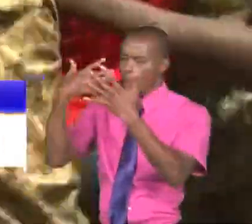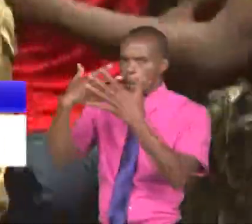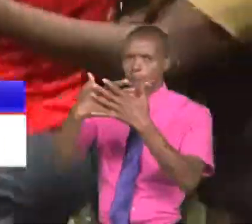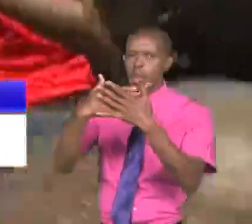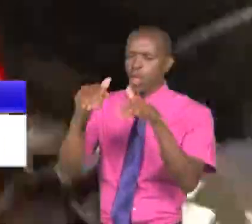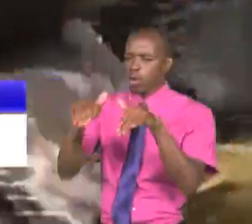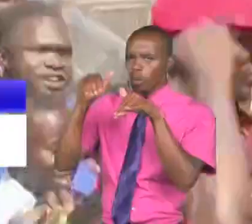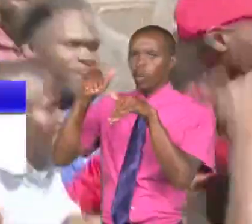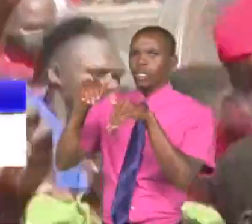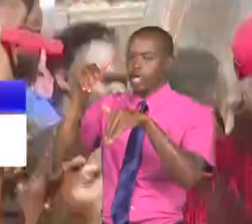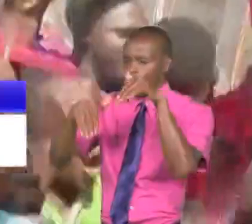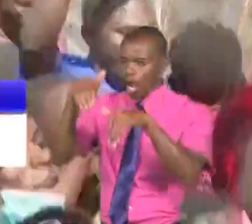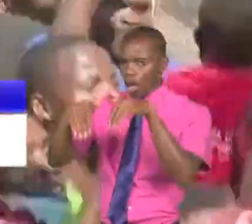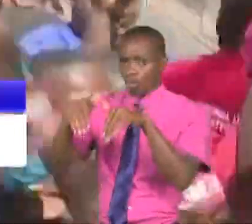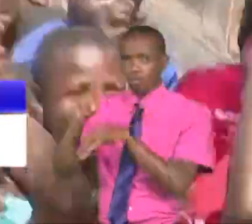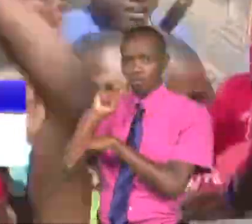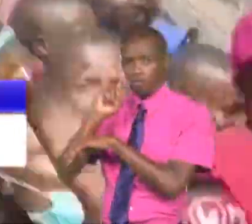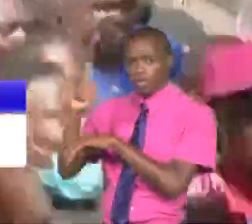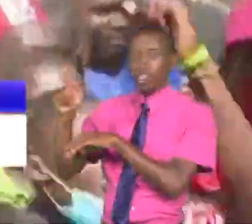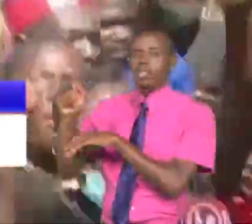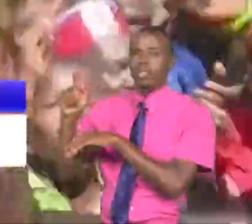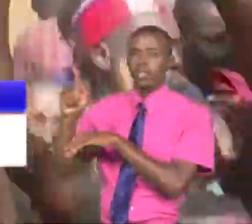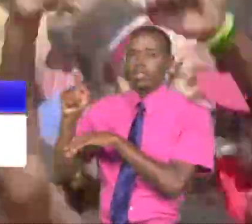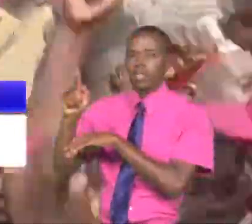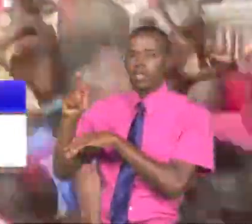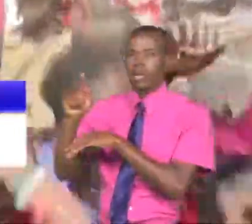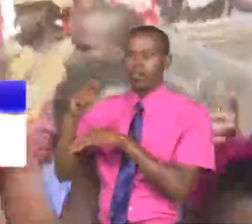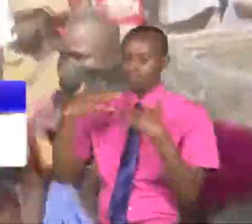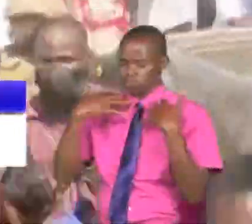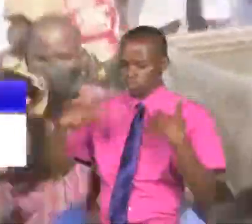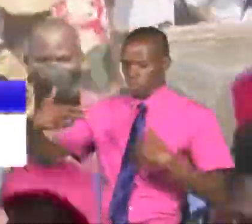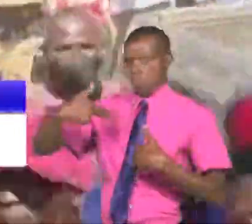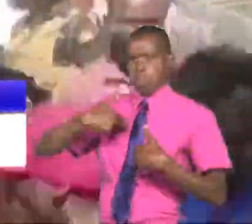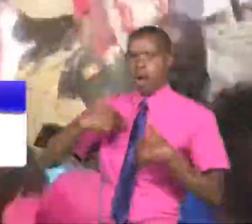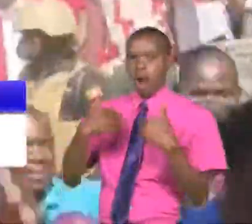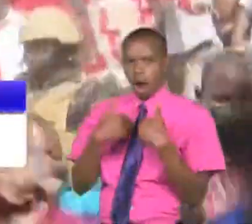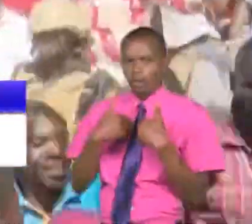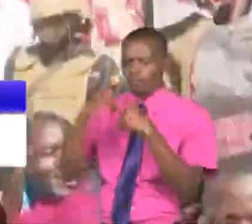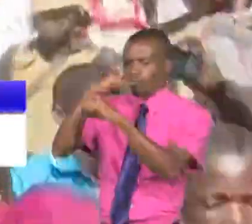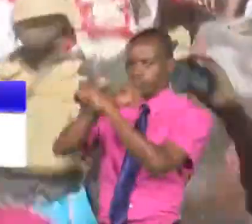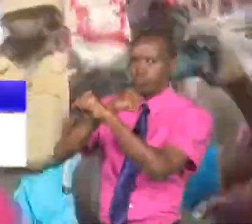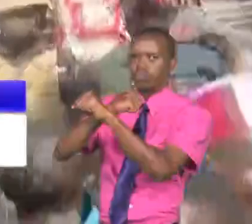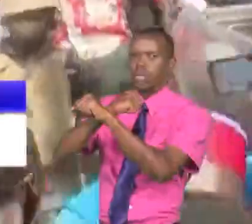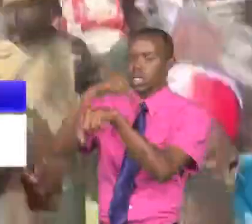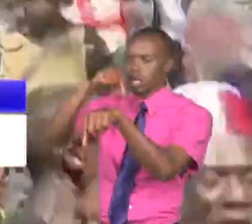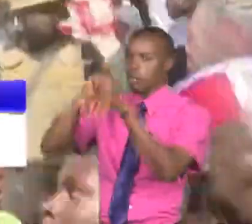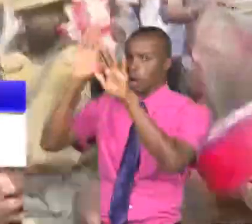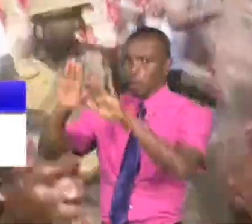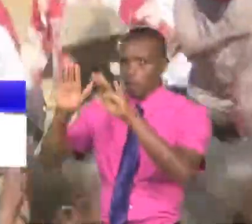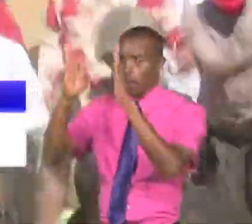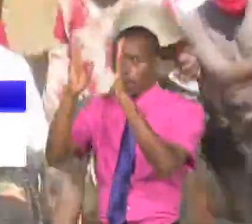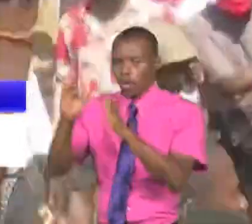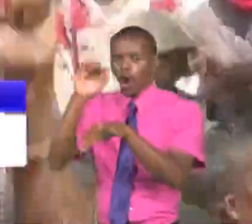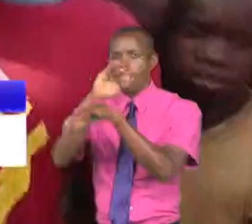the election. Bobi Wine has since taken to wearing a bulletproof vest and helmet on the campaign trail. The candidate has called